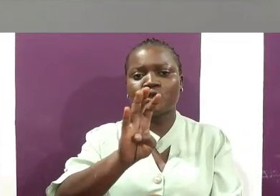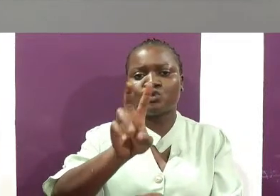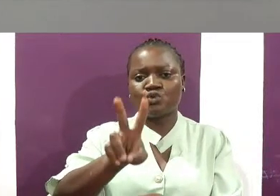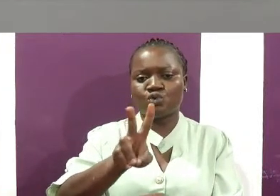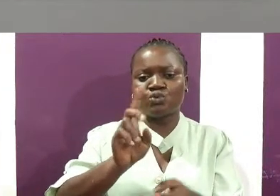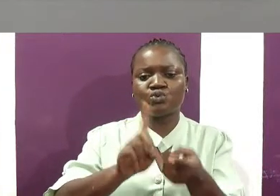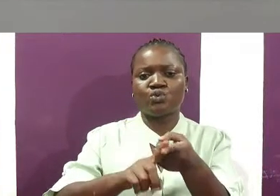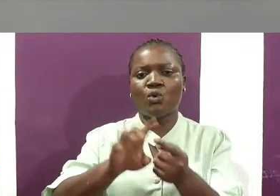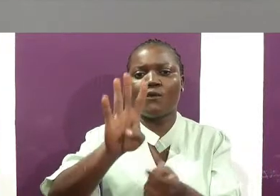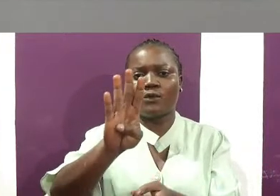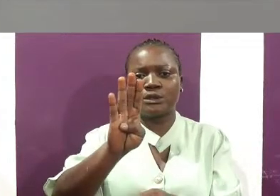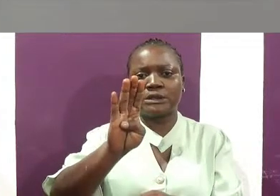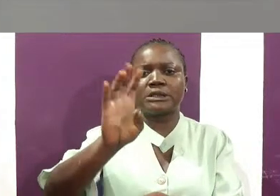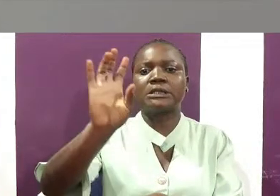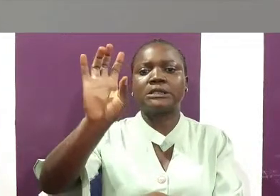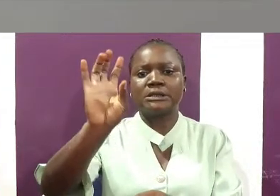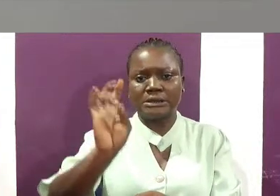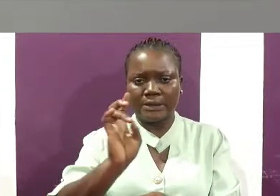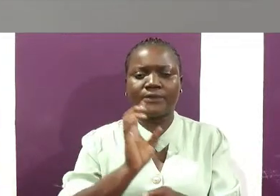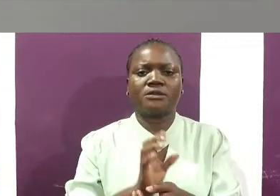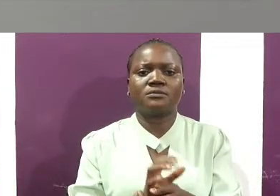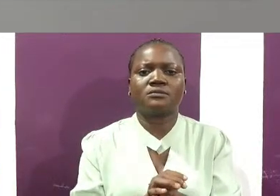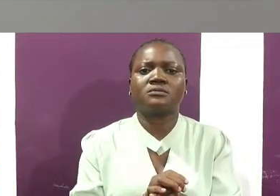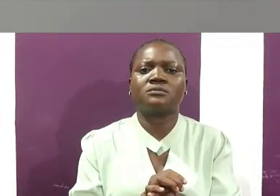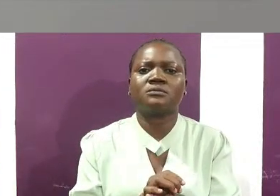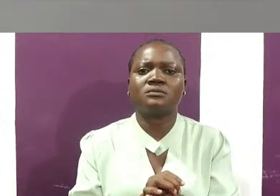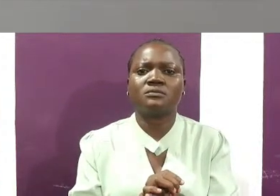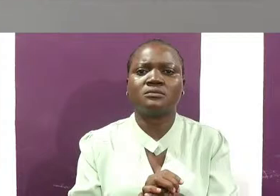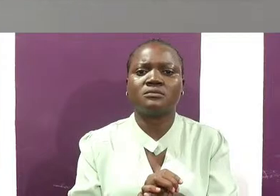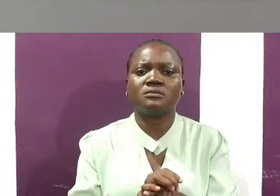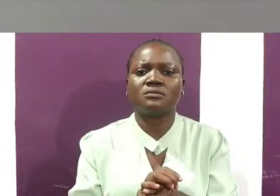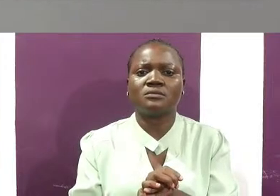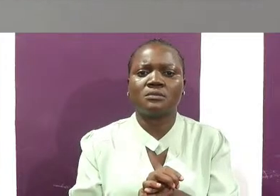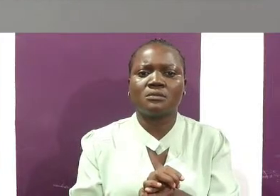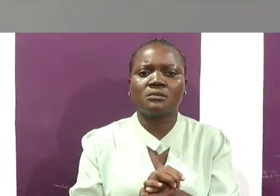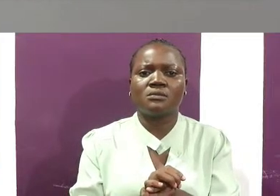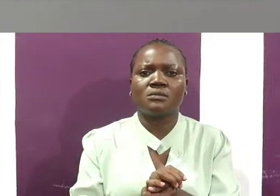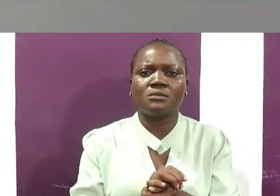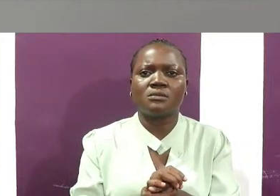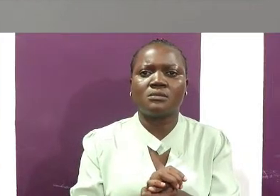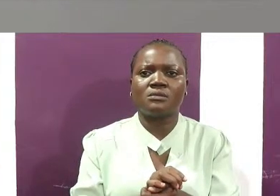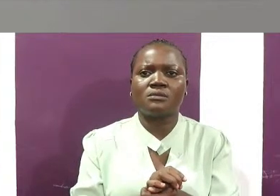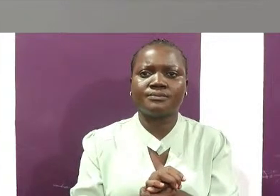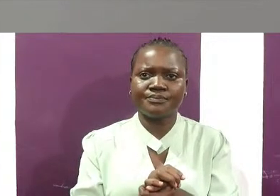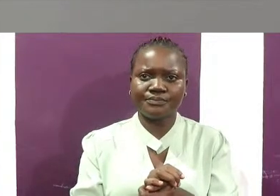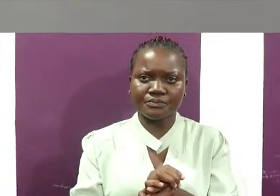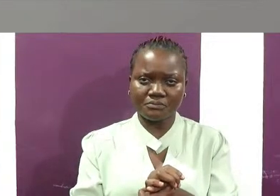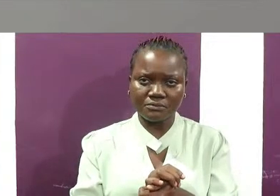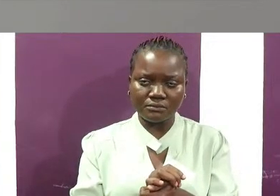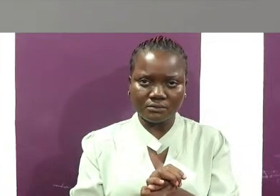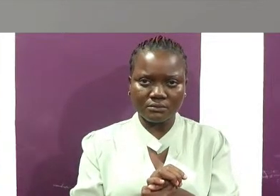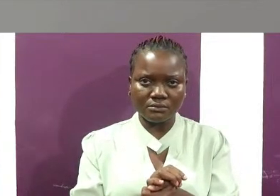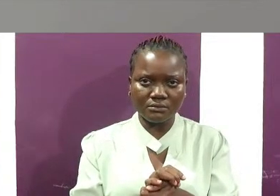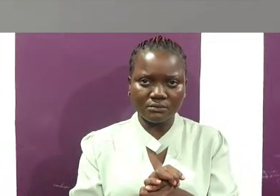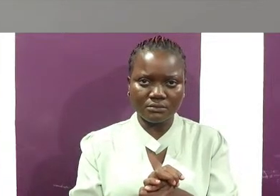verses 42-47, I'm going to read this, and then Brother Shadrach will translate it for those that need